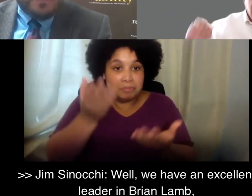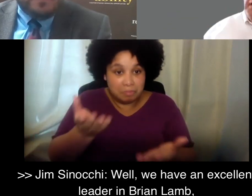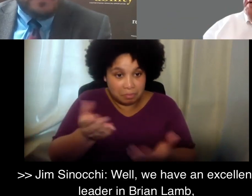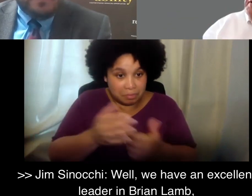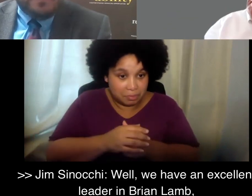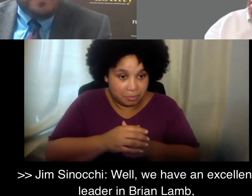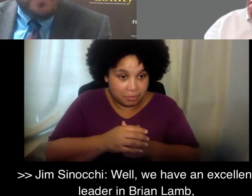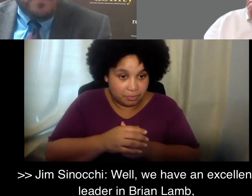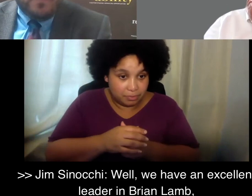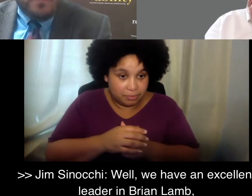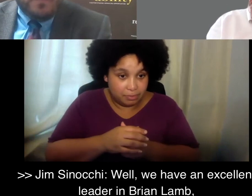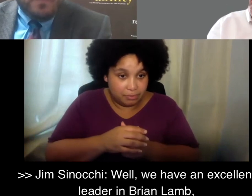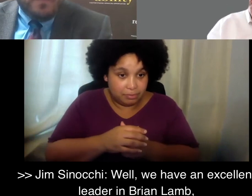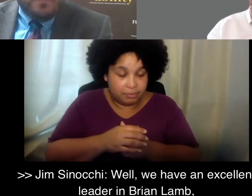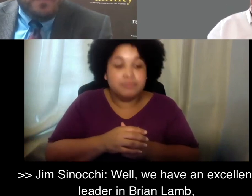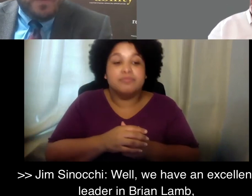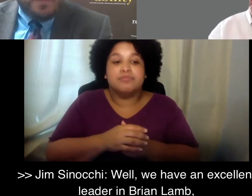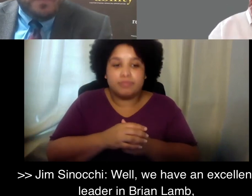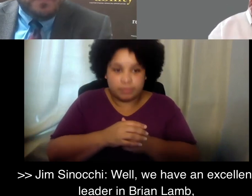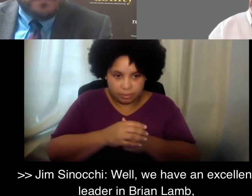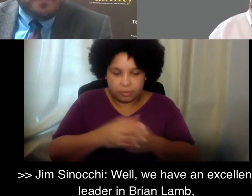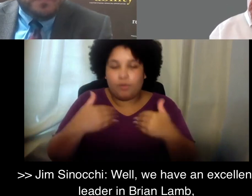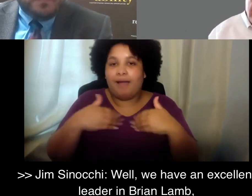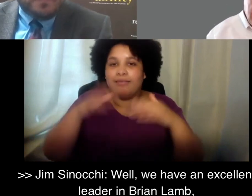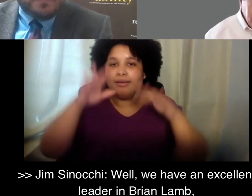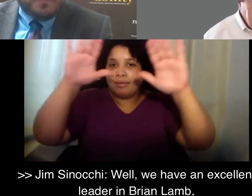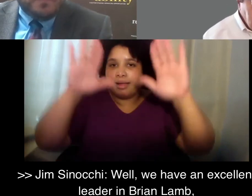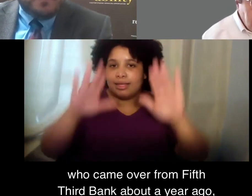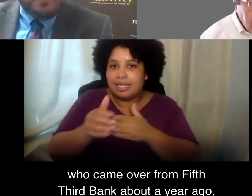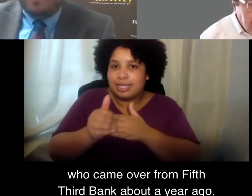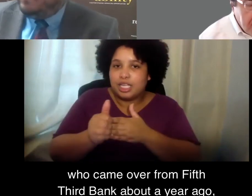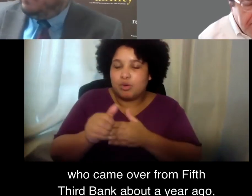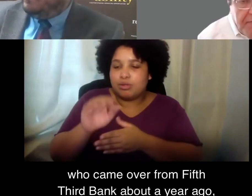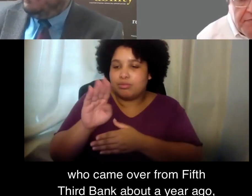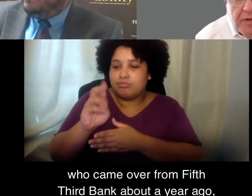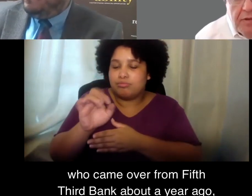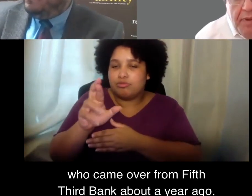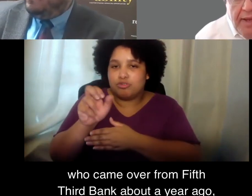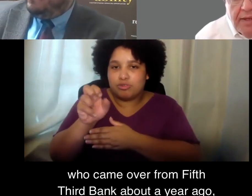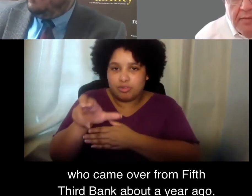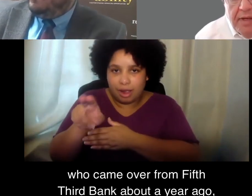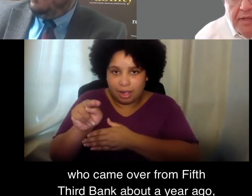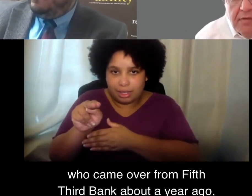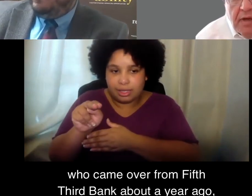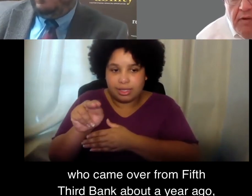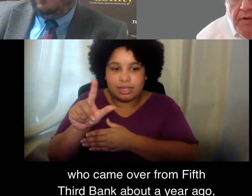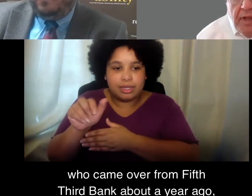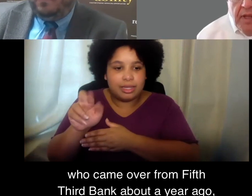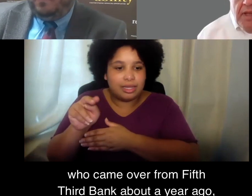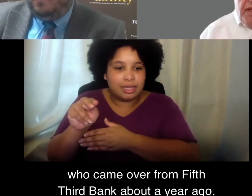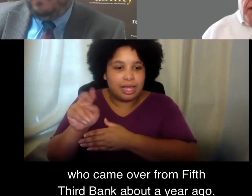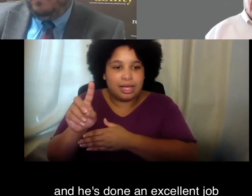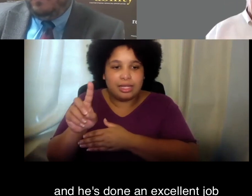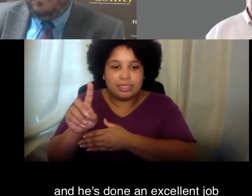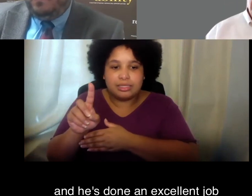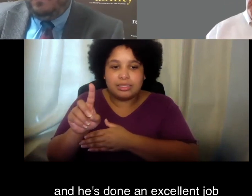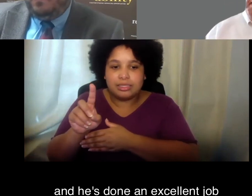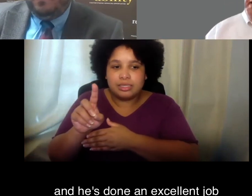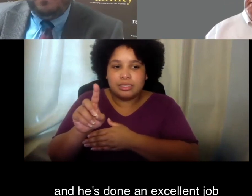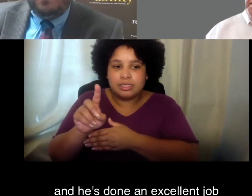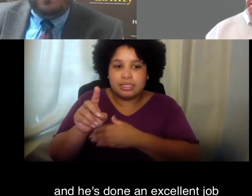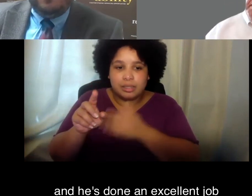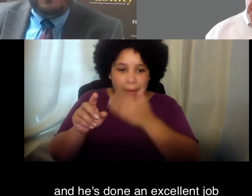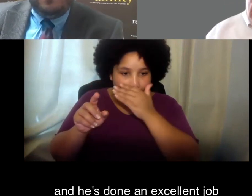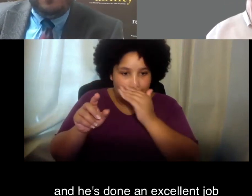we have an excellent leader in Brian Lamb, who came over from Fifth Third Bank about a year ago. And he's done